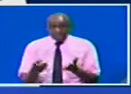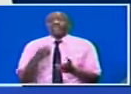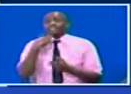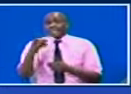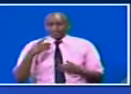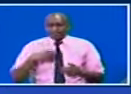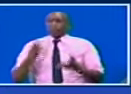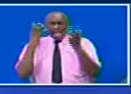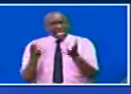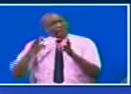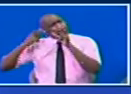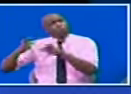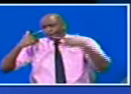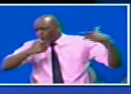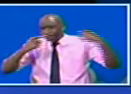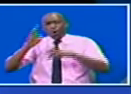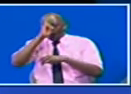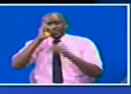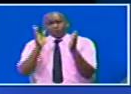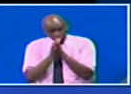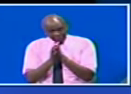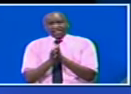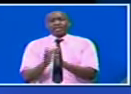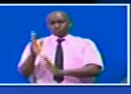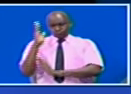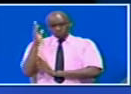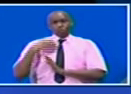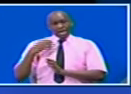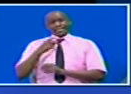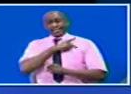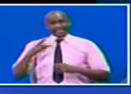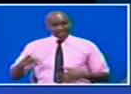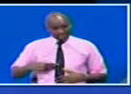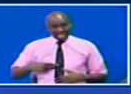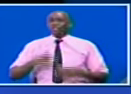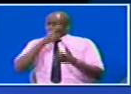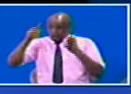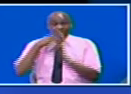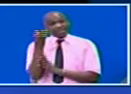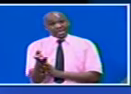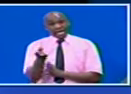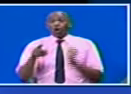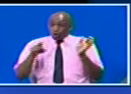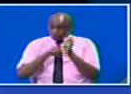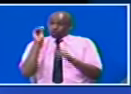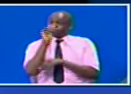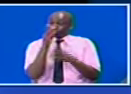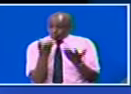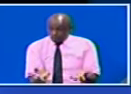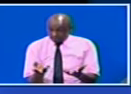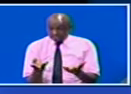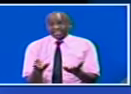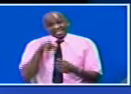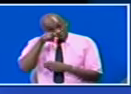of heavy gun battle between the police and royal guards that lasted at least 2 hours. She also posted on the burning of the